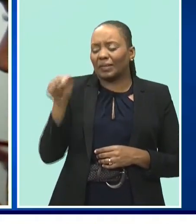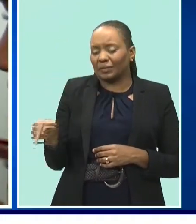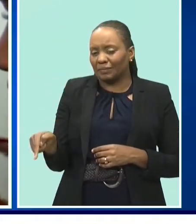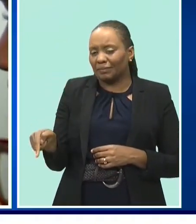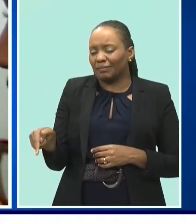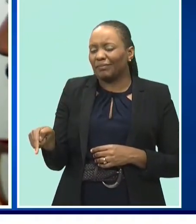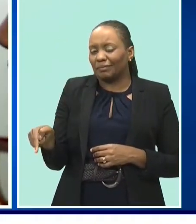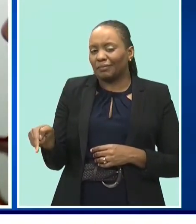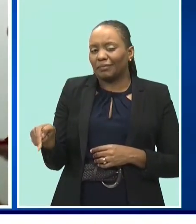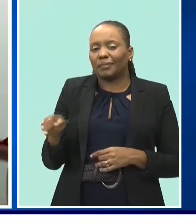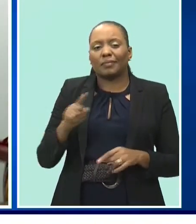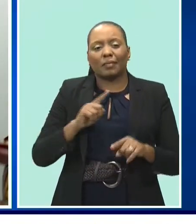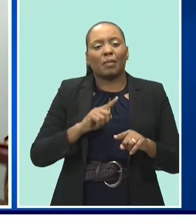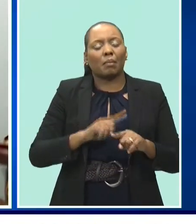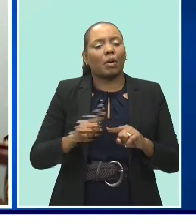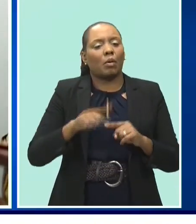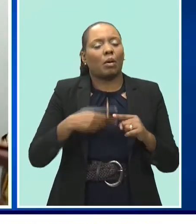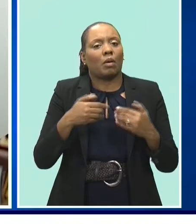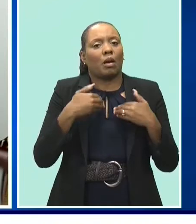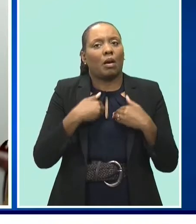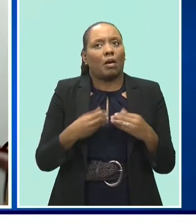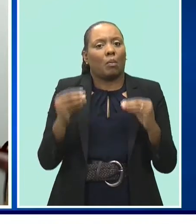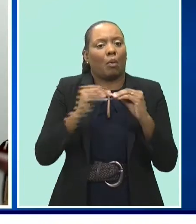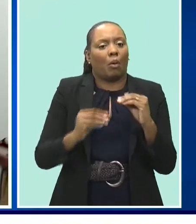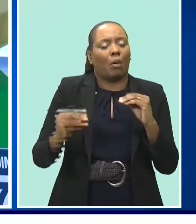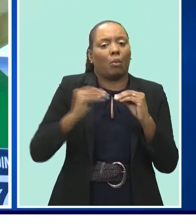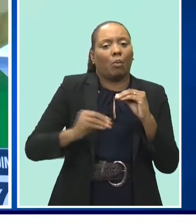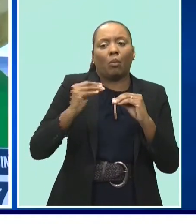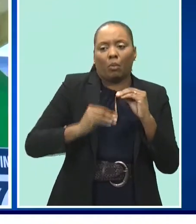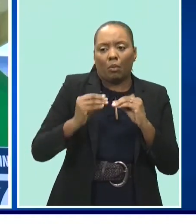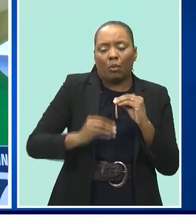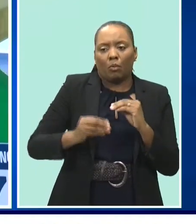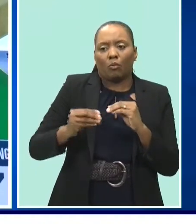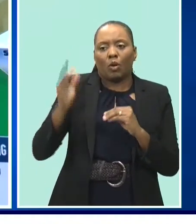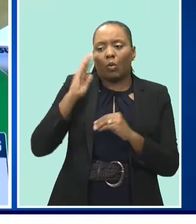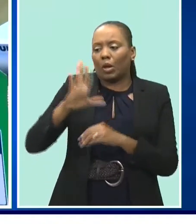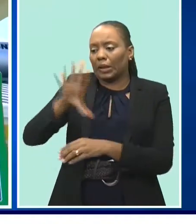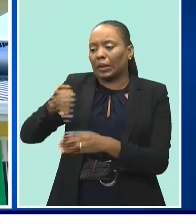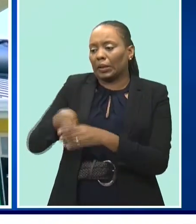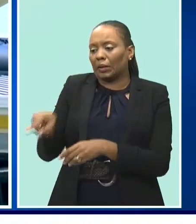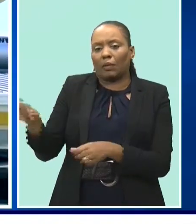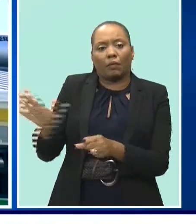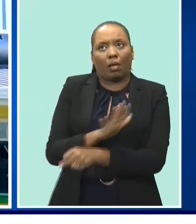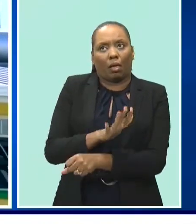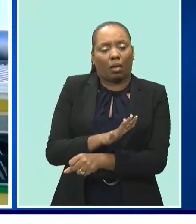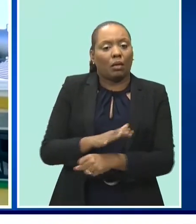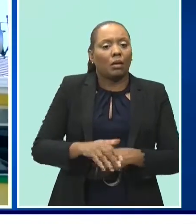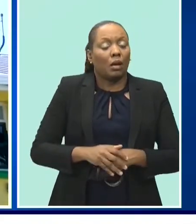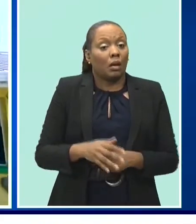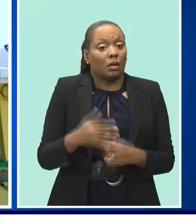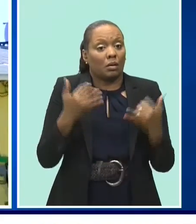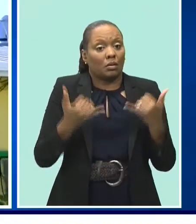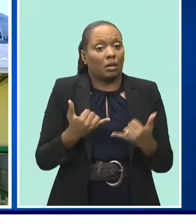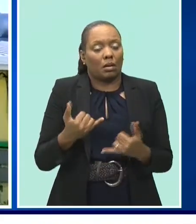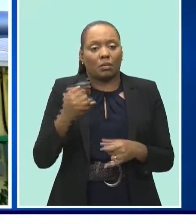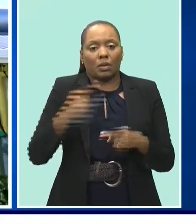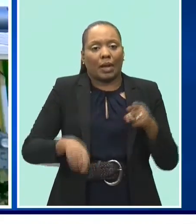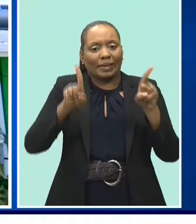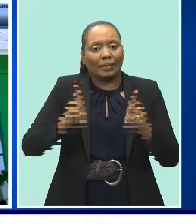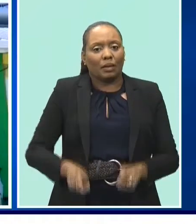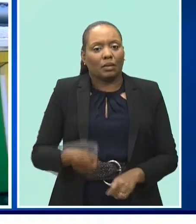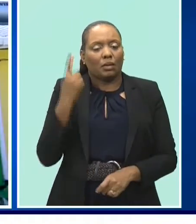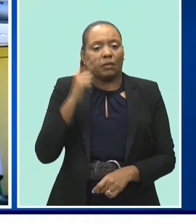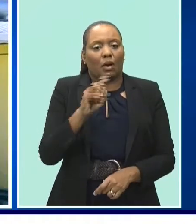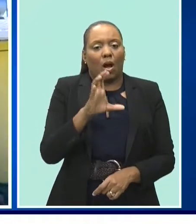resources come, we intend to have a prolonged presence up there. Barbados is not yet in a position to test for the presence of